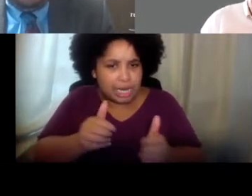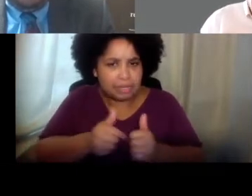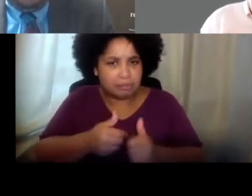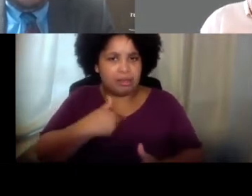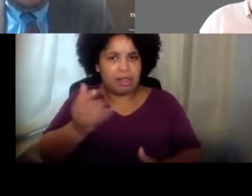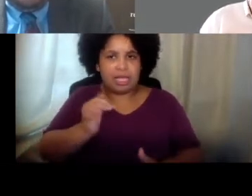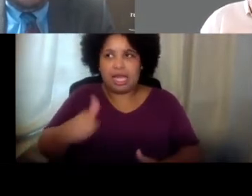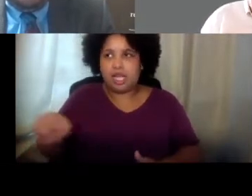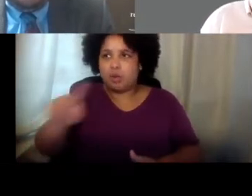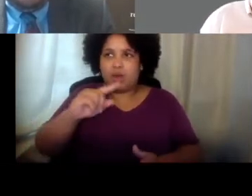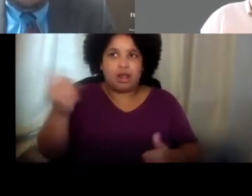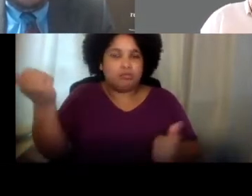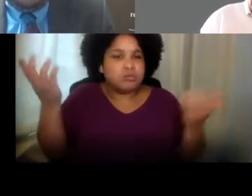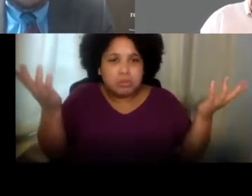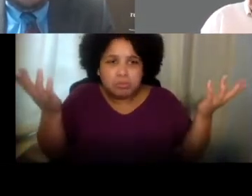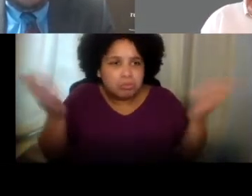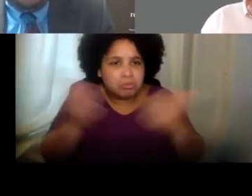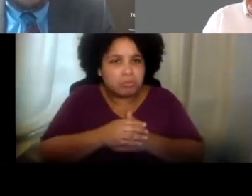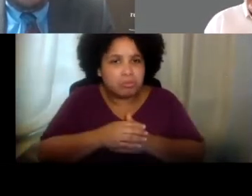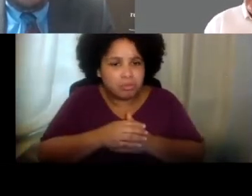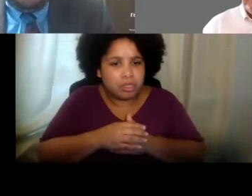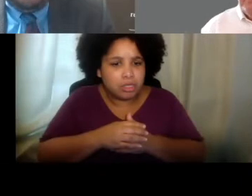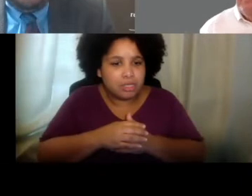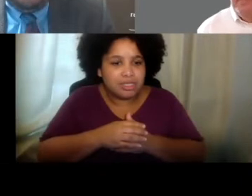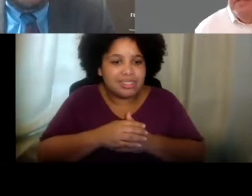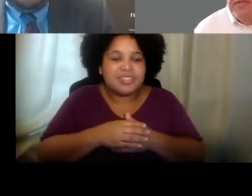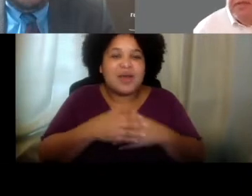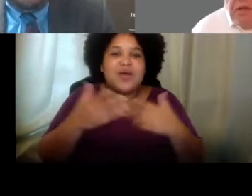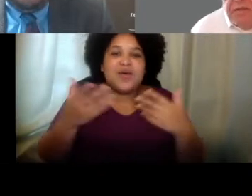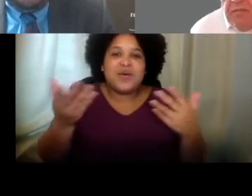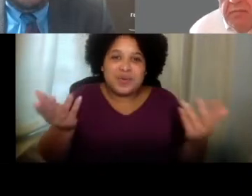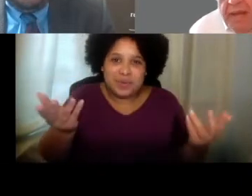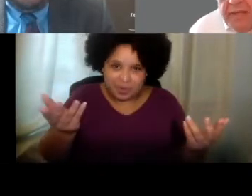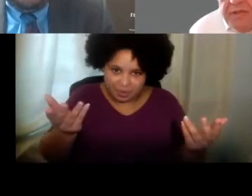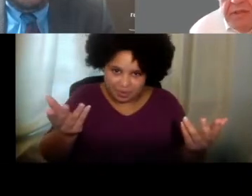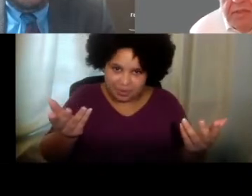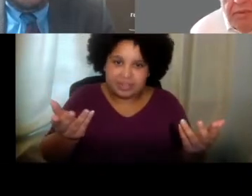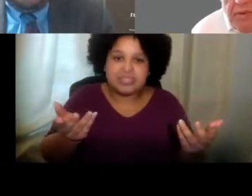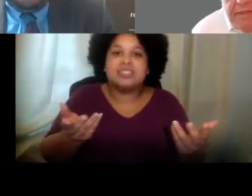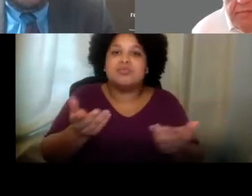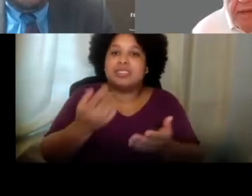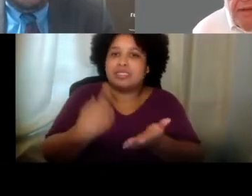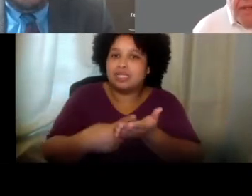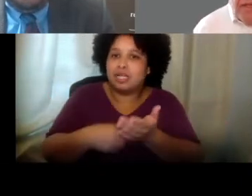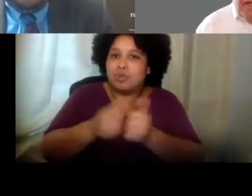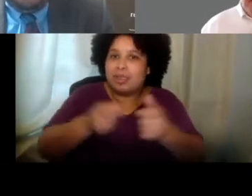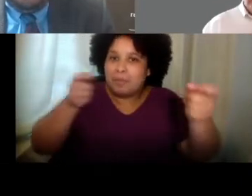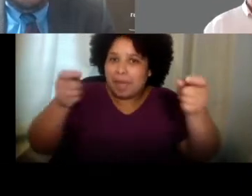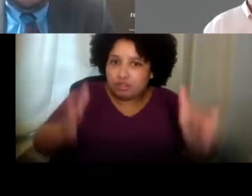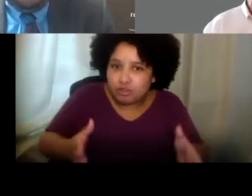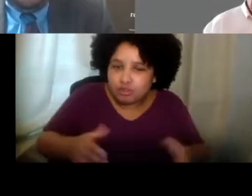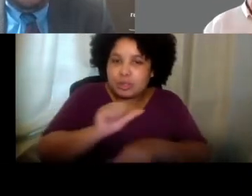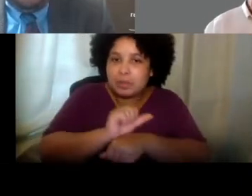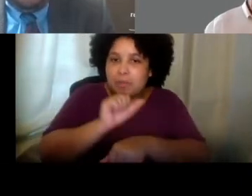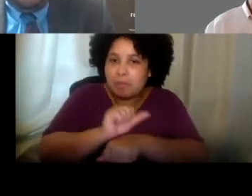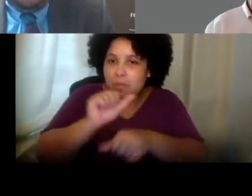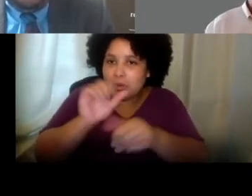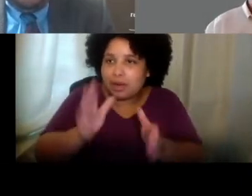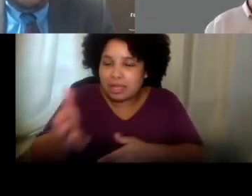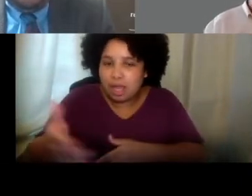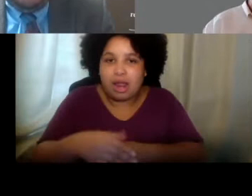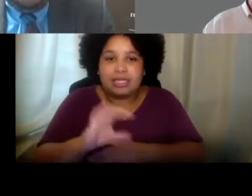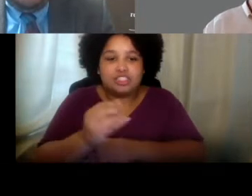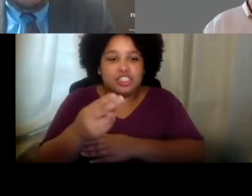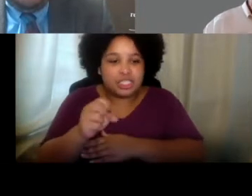else, right? So this is some of the things that we talk to our managers and employees about at Chase Manhattan Bank as